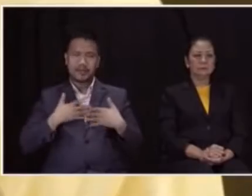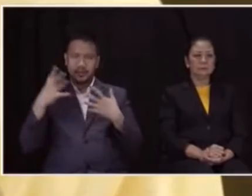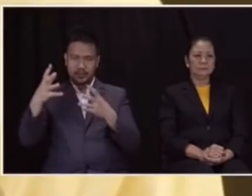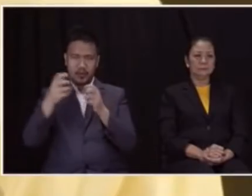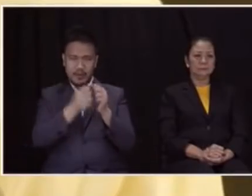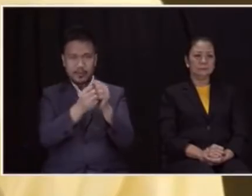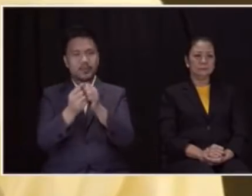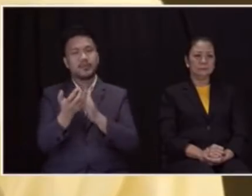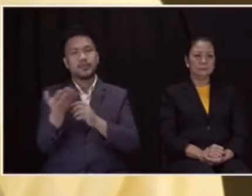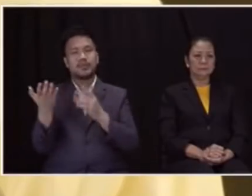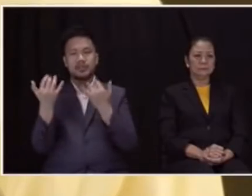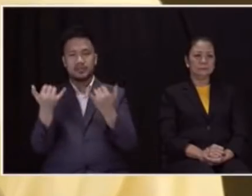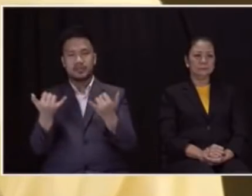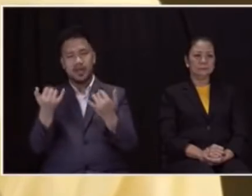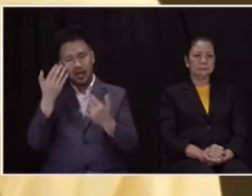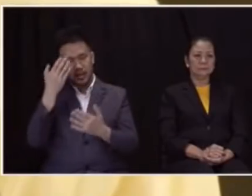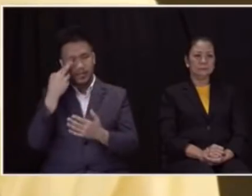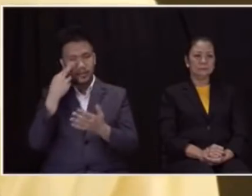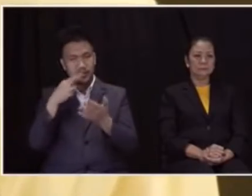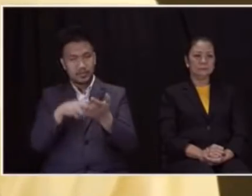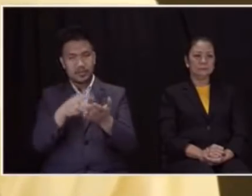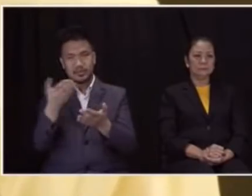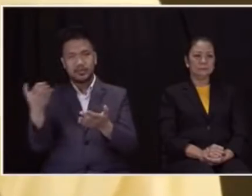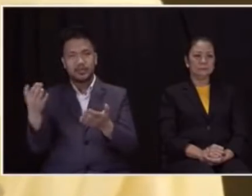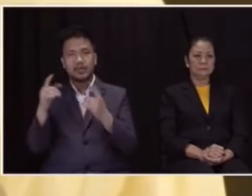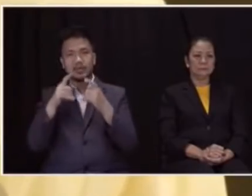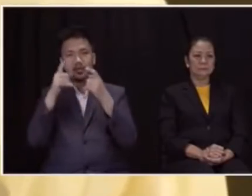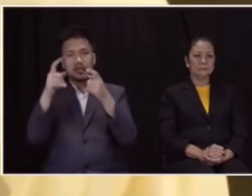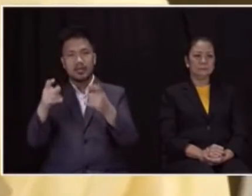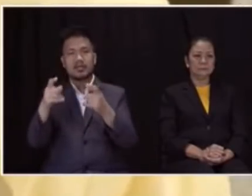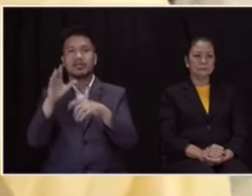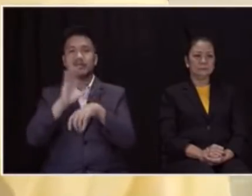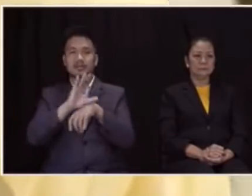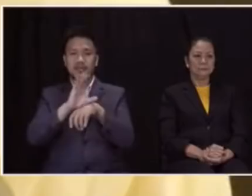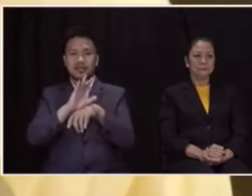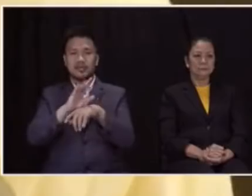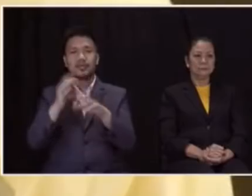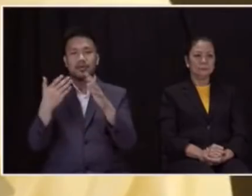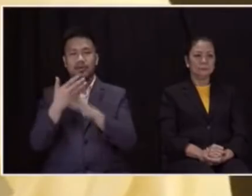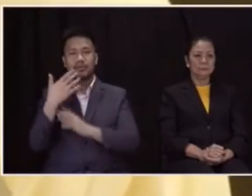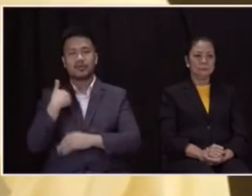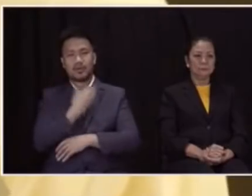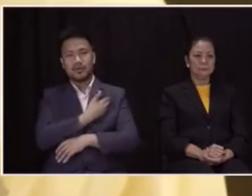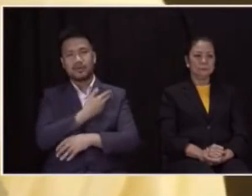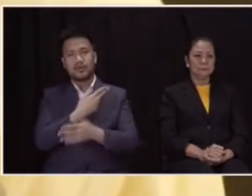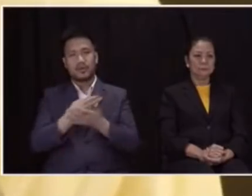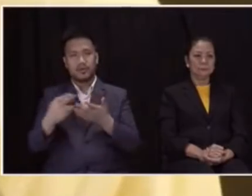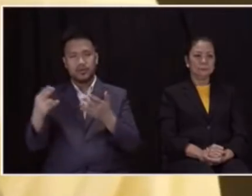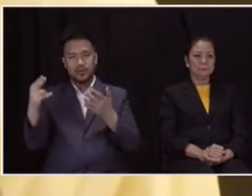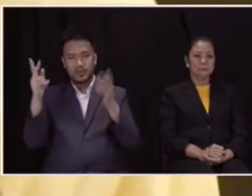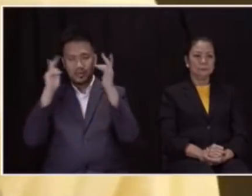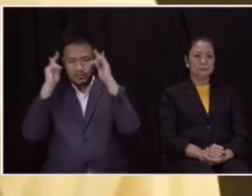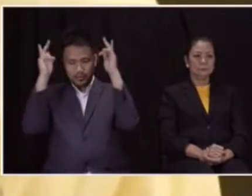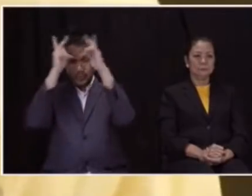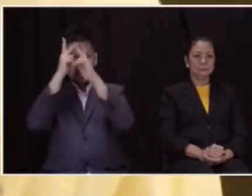a gift of the Church through our Holy Father, Pope Francis, to our local